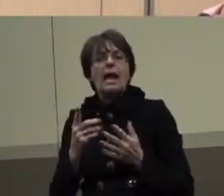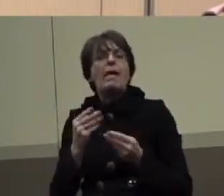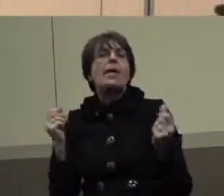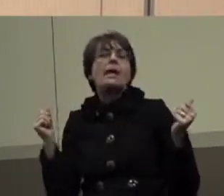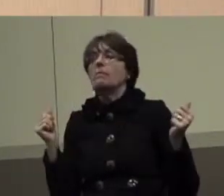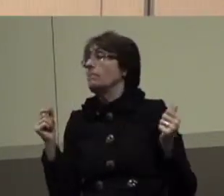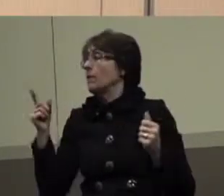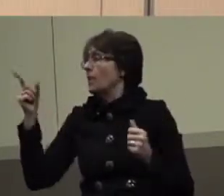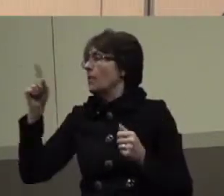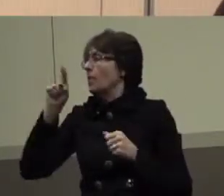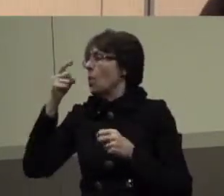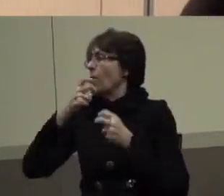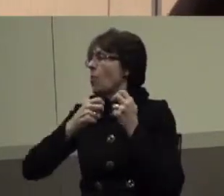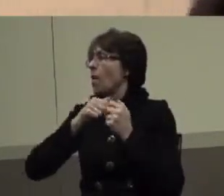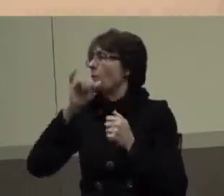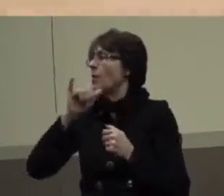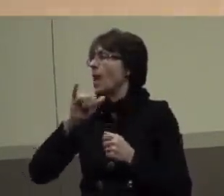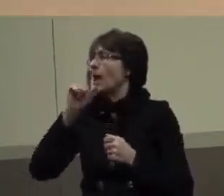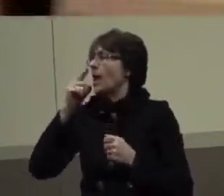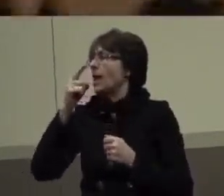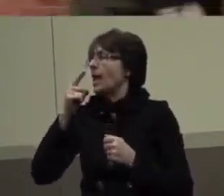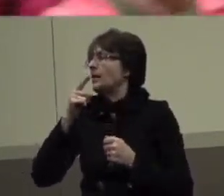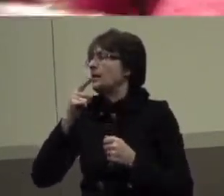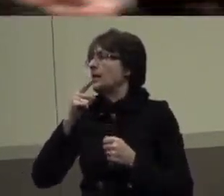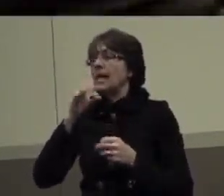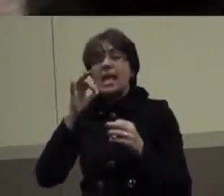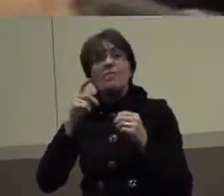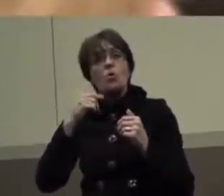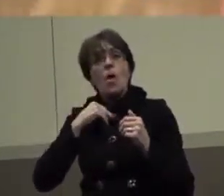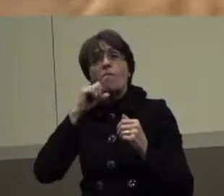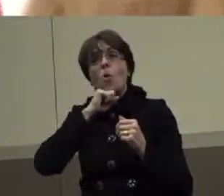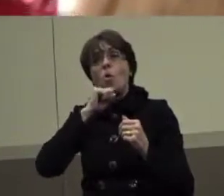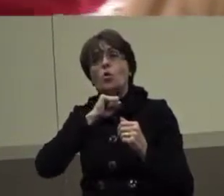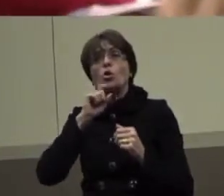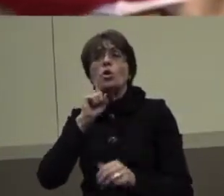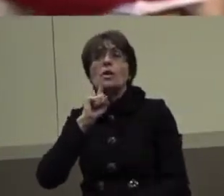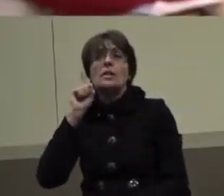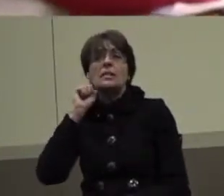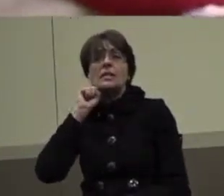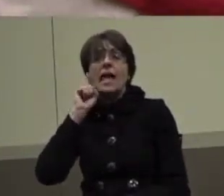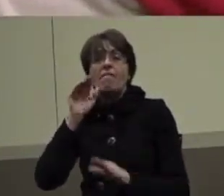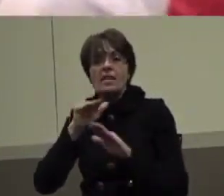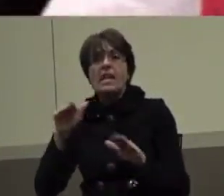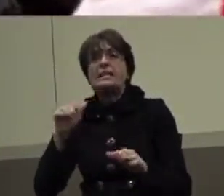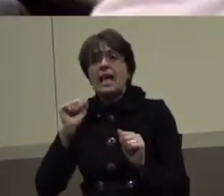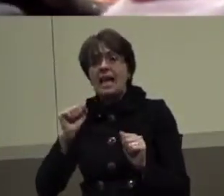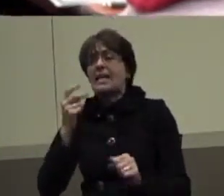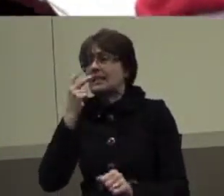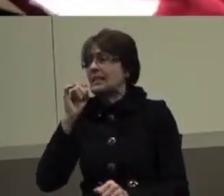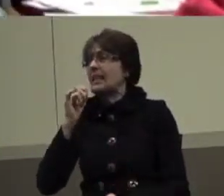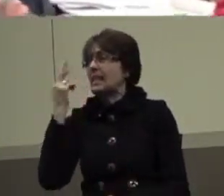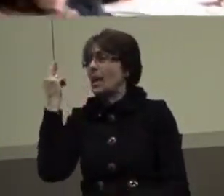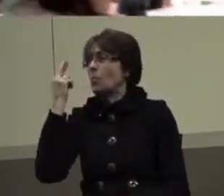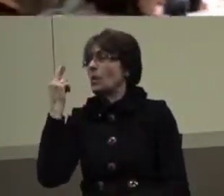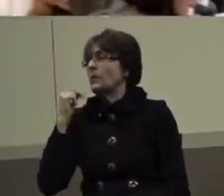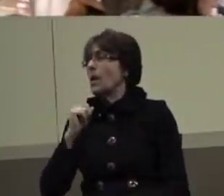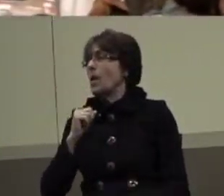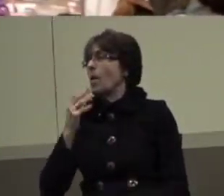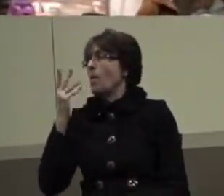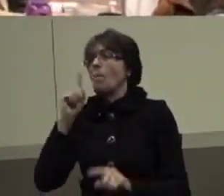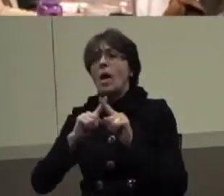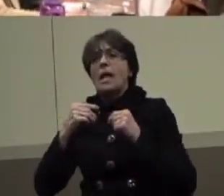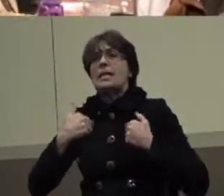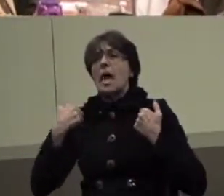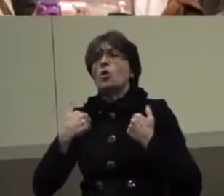quickly. The problem with that is that unless if you're dealing with older deaf kids, I can see that rationale, but the younger ones, they don't have